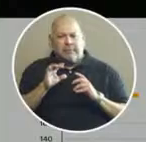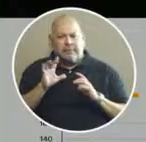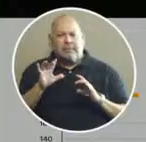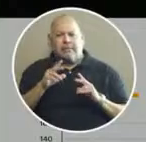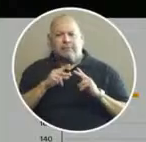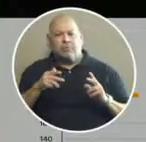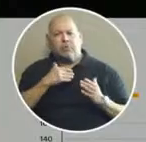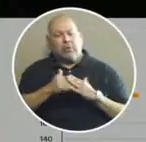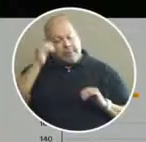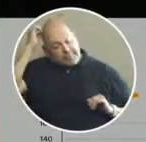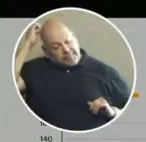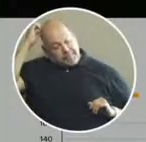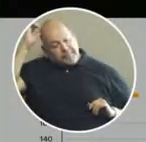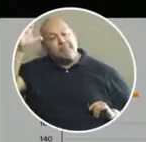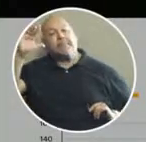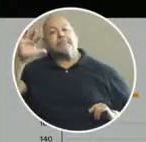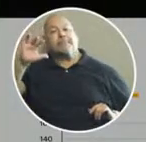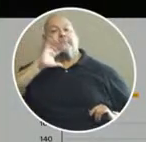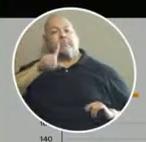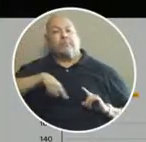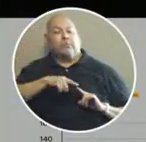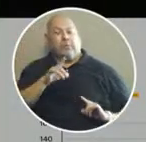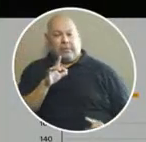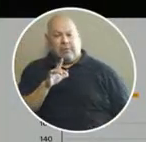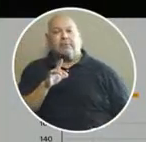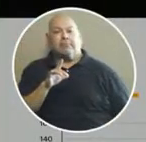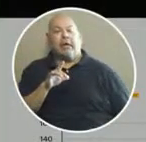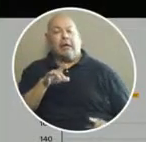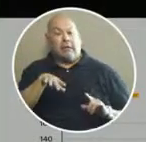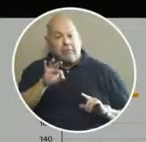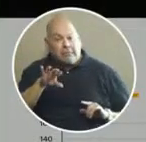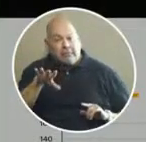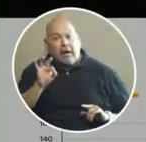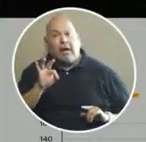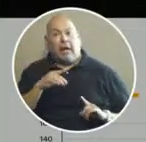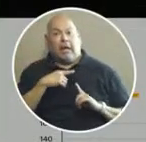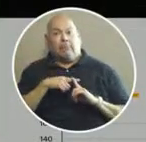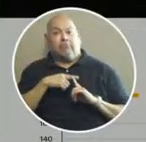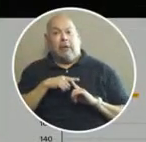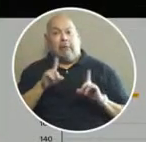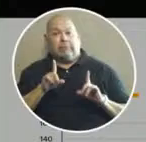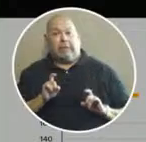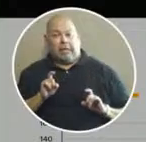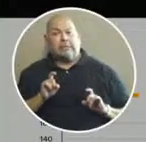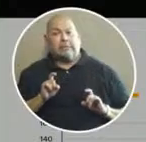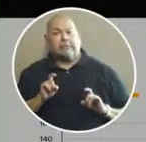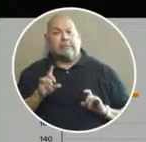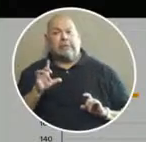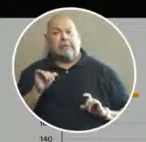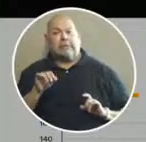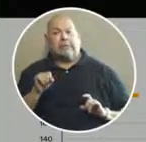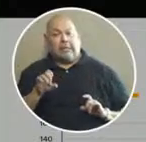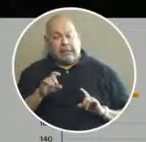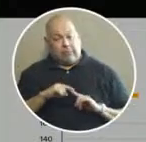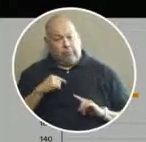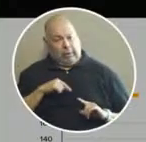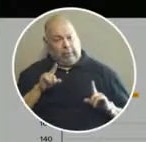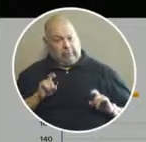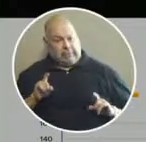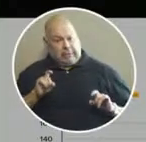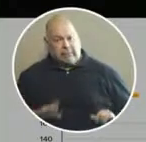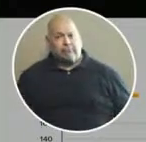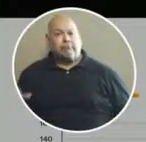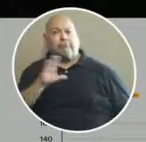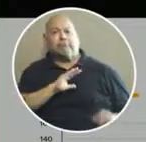Very good. So the way that we're going to be finding those positive cases is by doing extensive testing. We have deployed testing